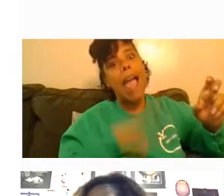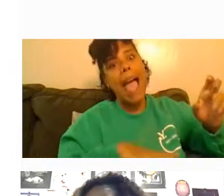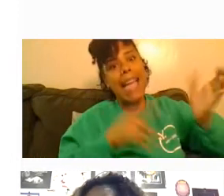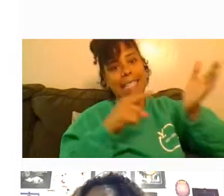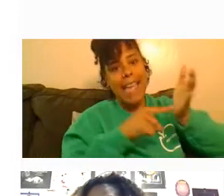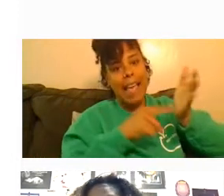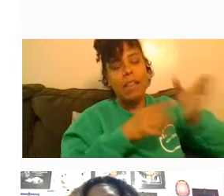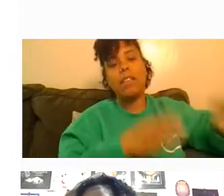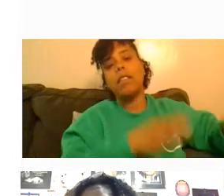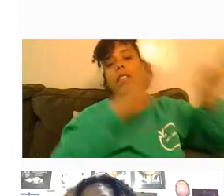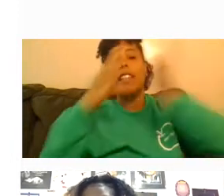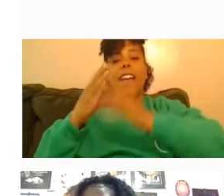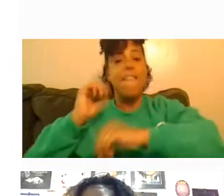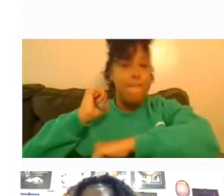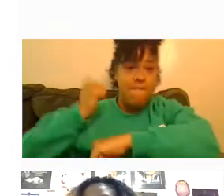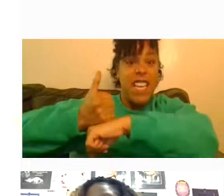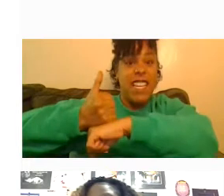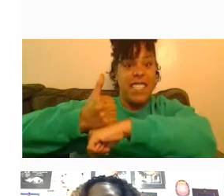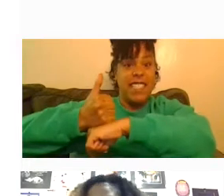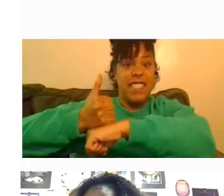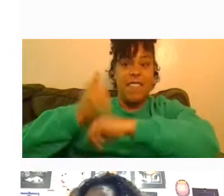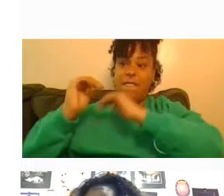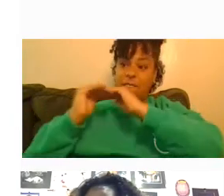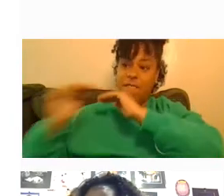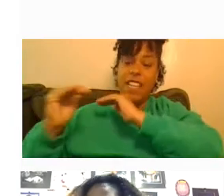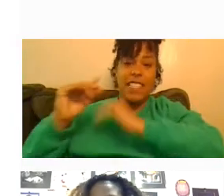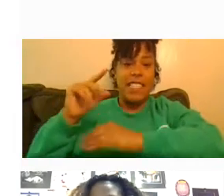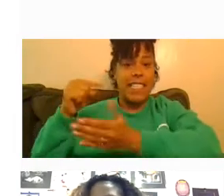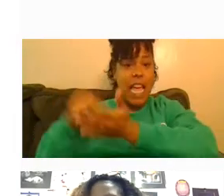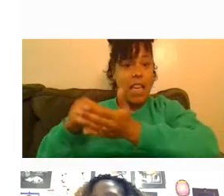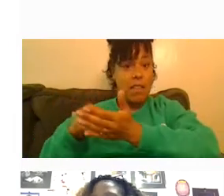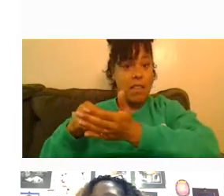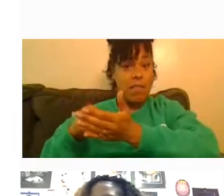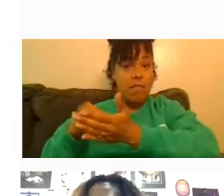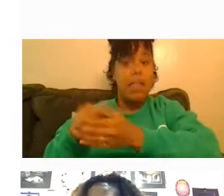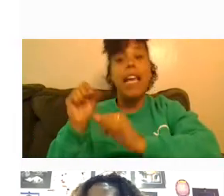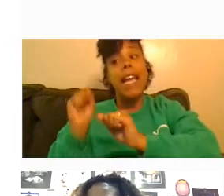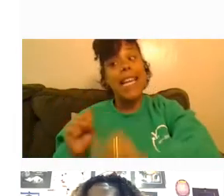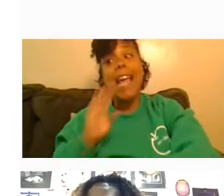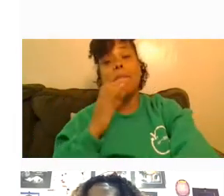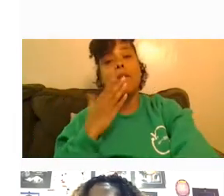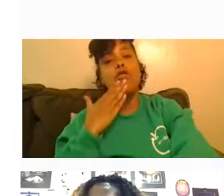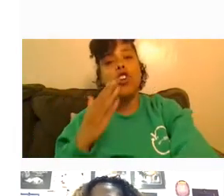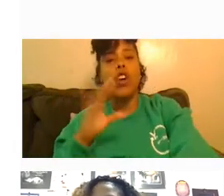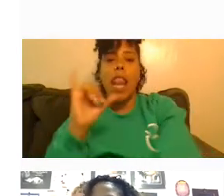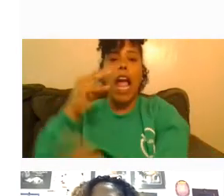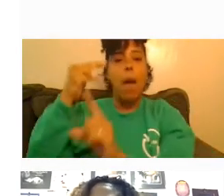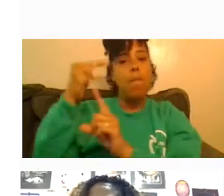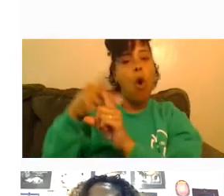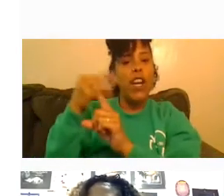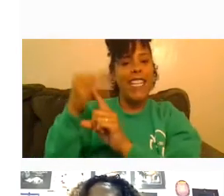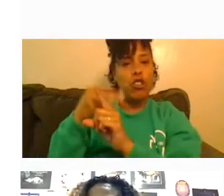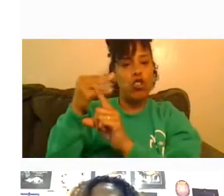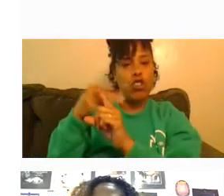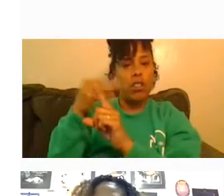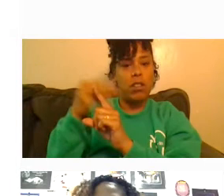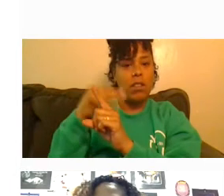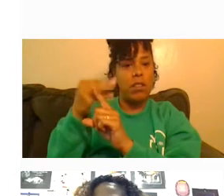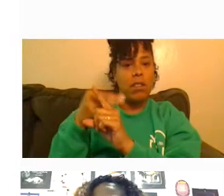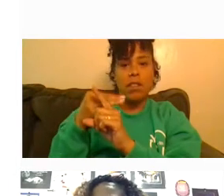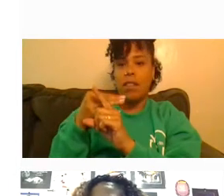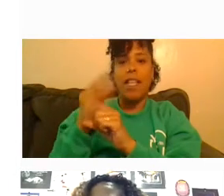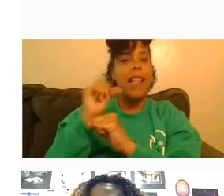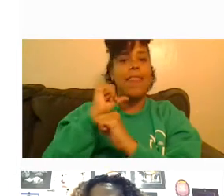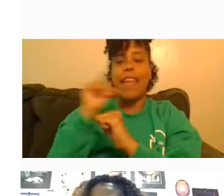Fixed debt, if debt can be good, is good debt. See, mortgages are fixed. They don't compound in a